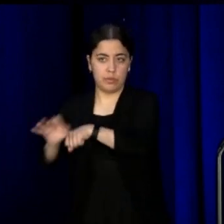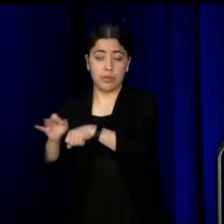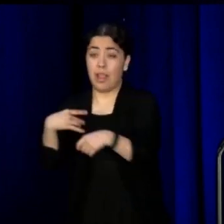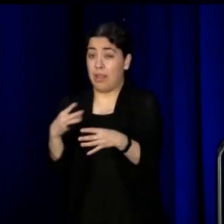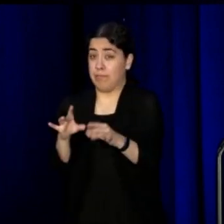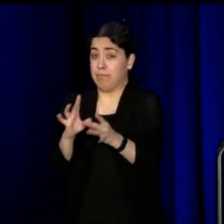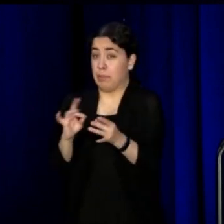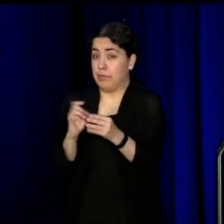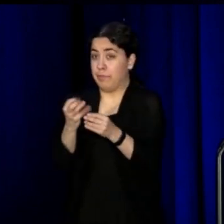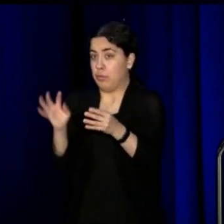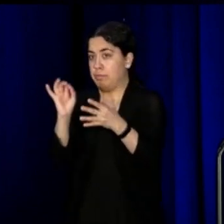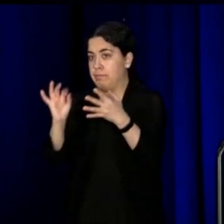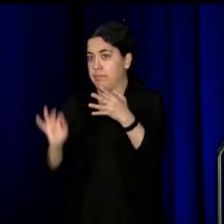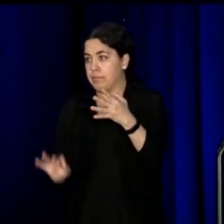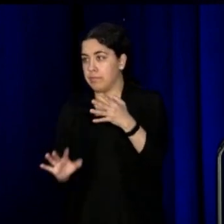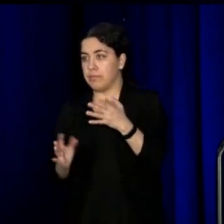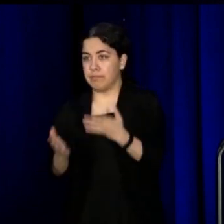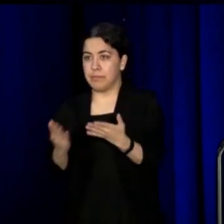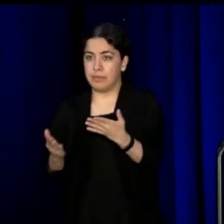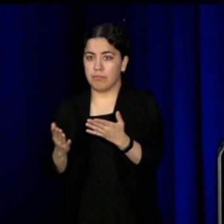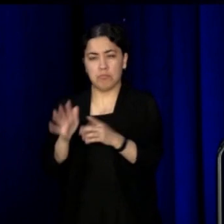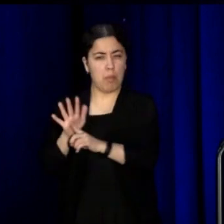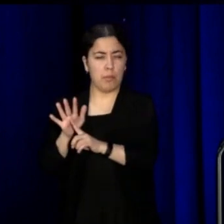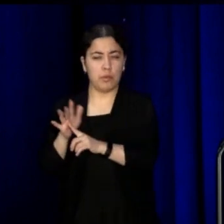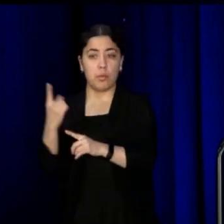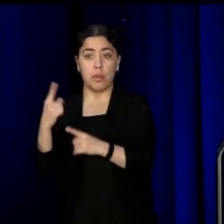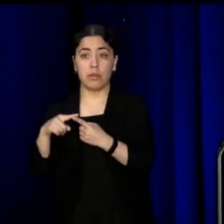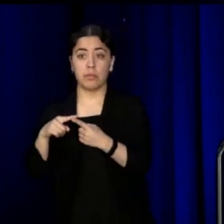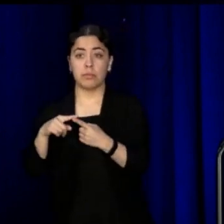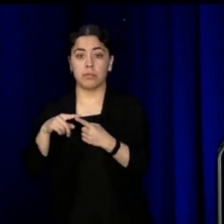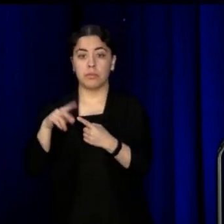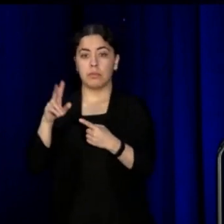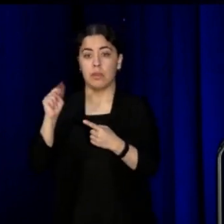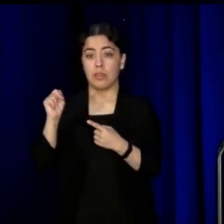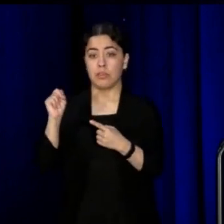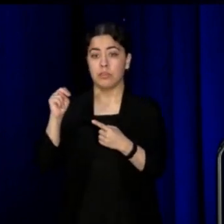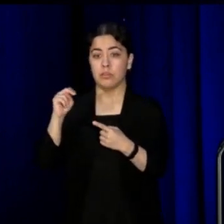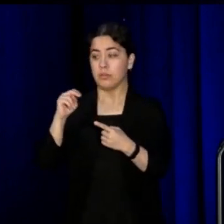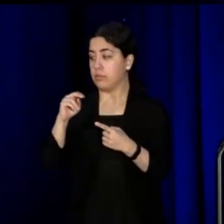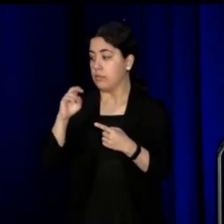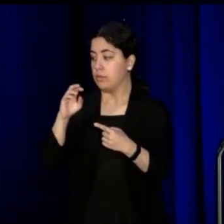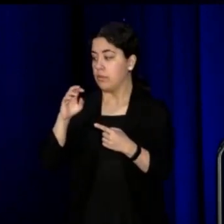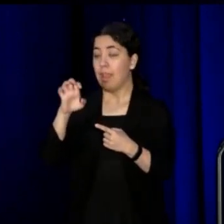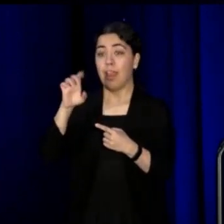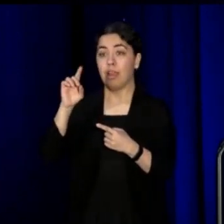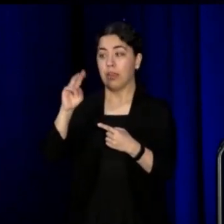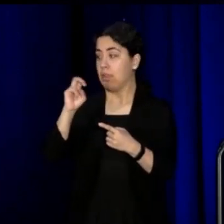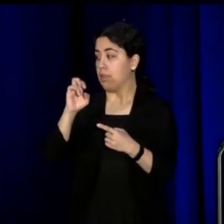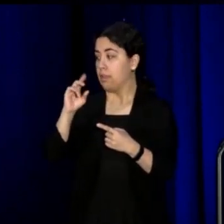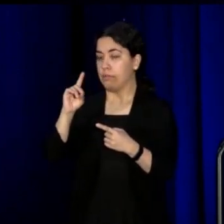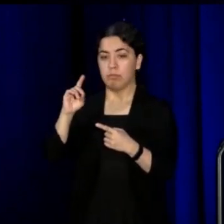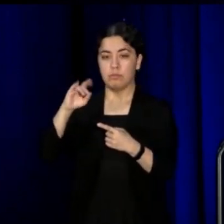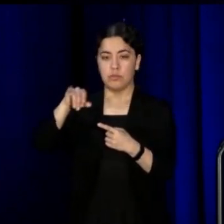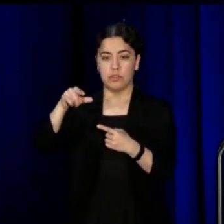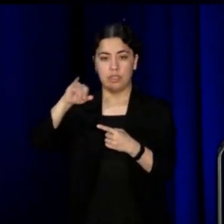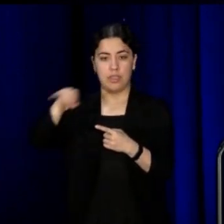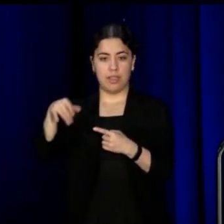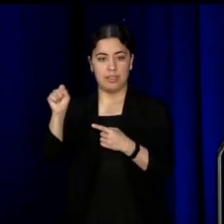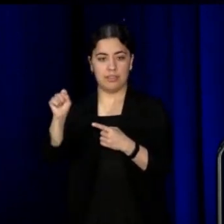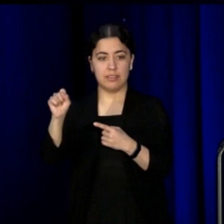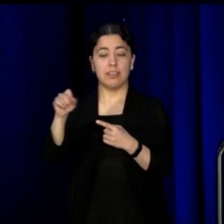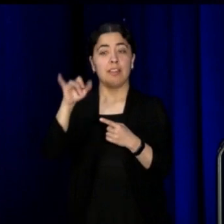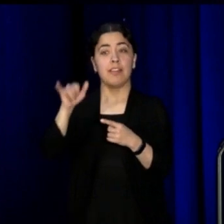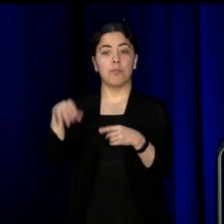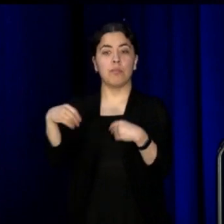I will mention a couple of them, probably pretty popular. One of them is Next.js. Next.js brings us the possibility of